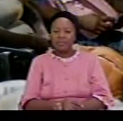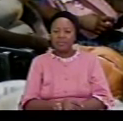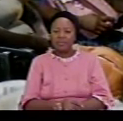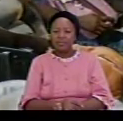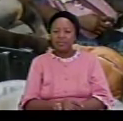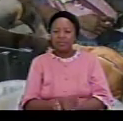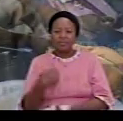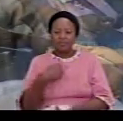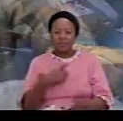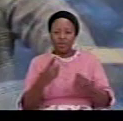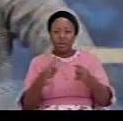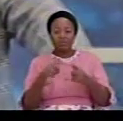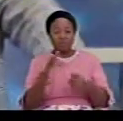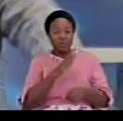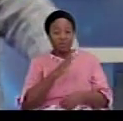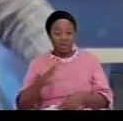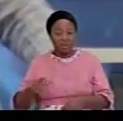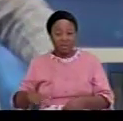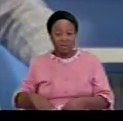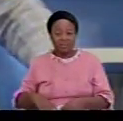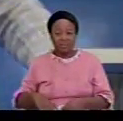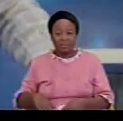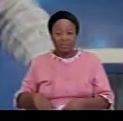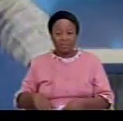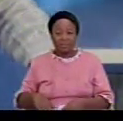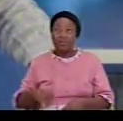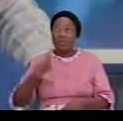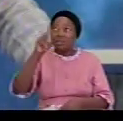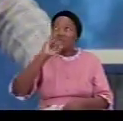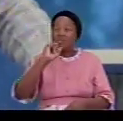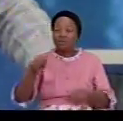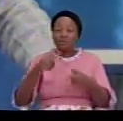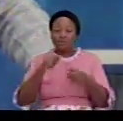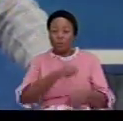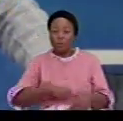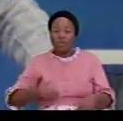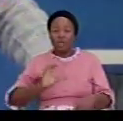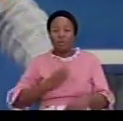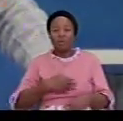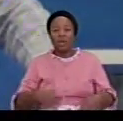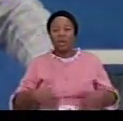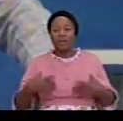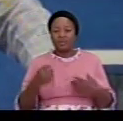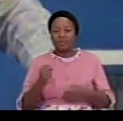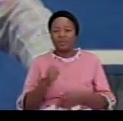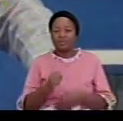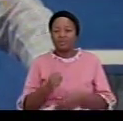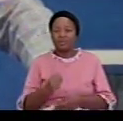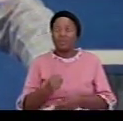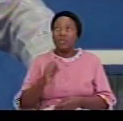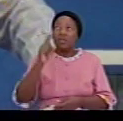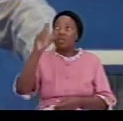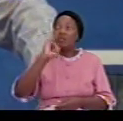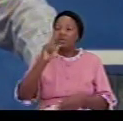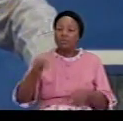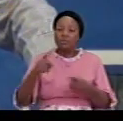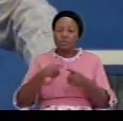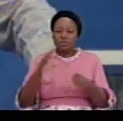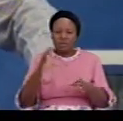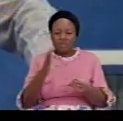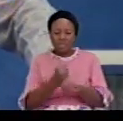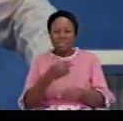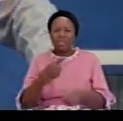Welcome to Christ. It's going to operate our life. It's going to take the